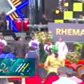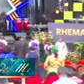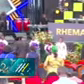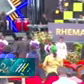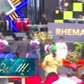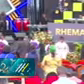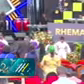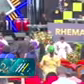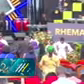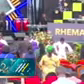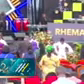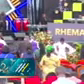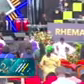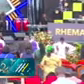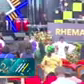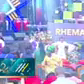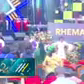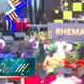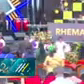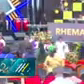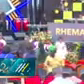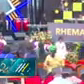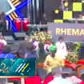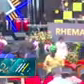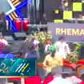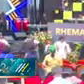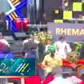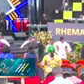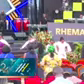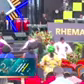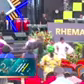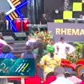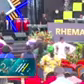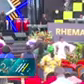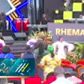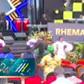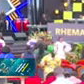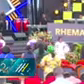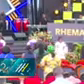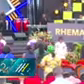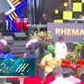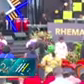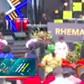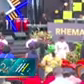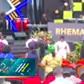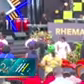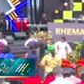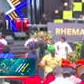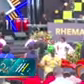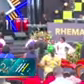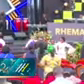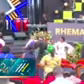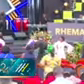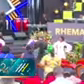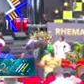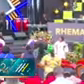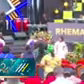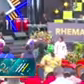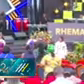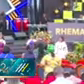your move we are ready for your power come and visit us again we pray in jesus' name and the body of